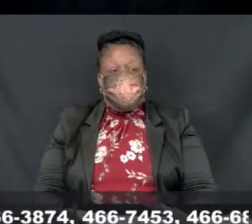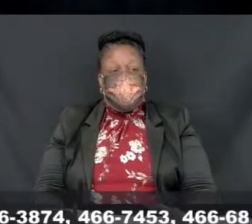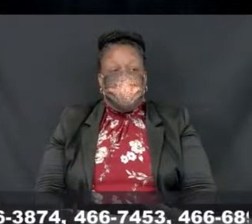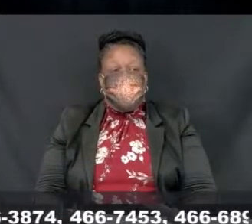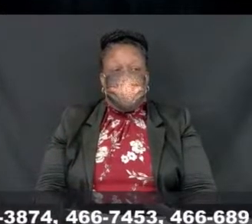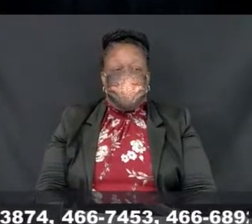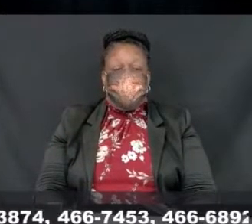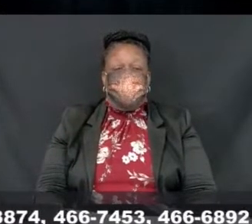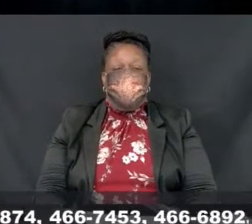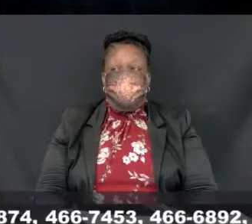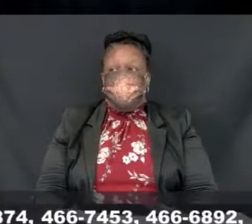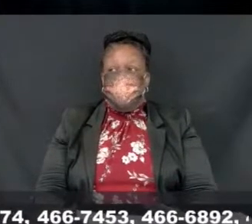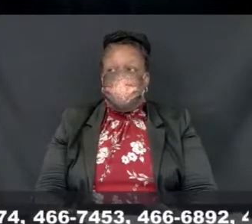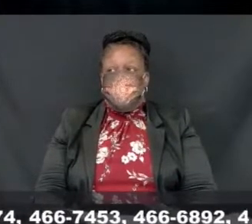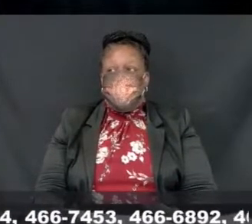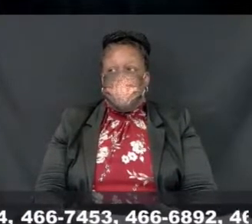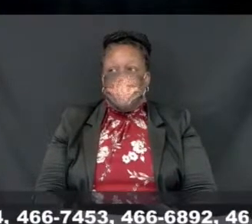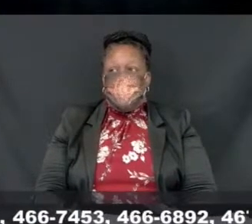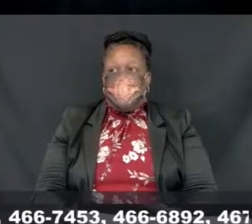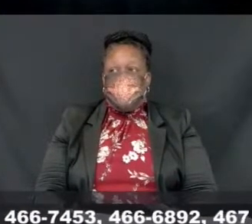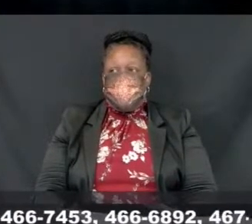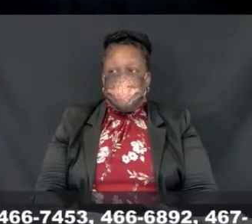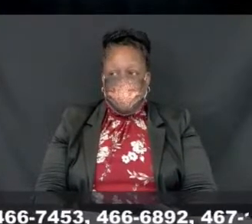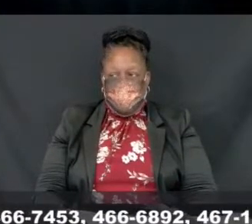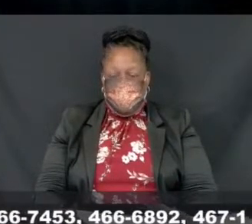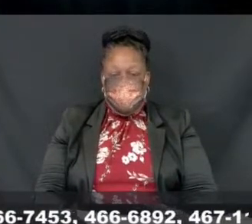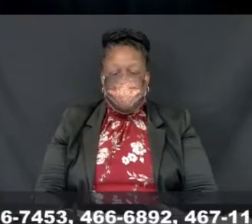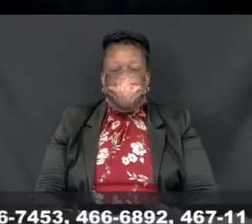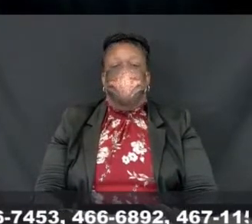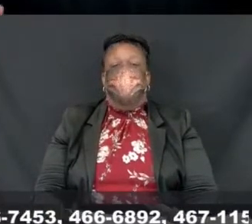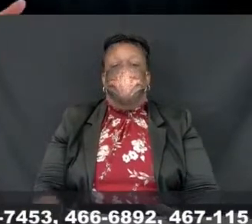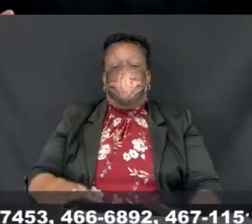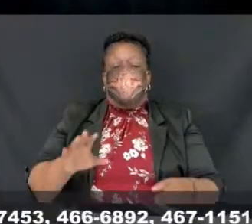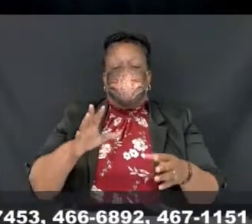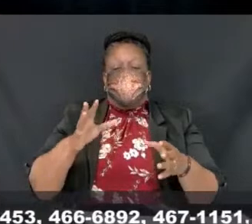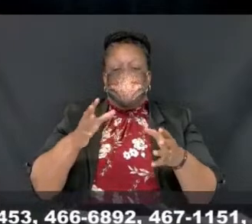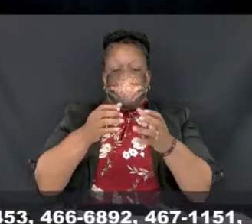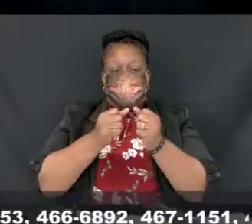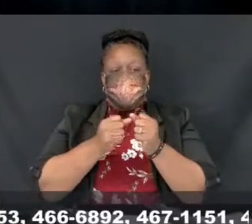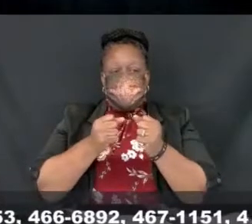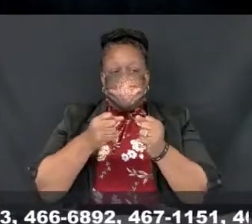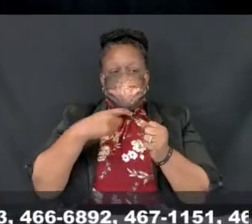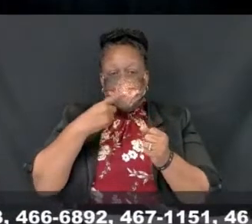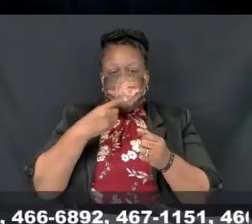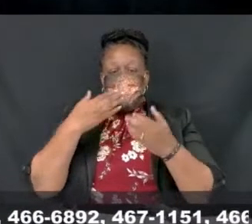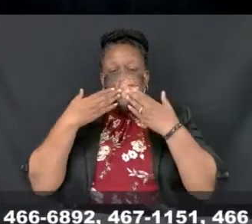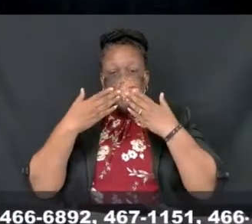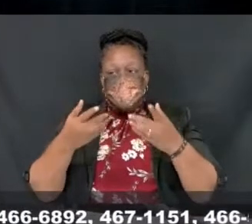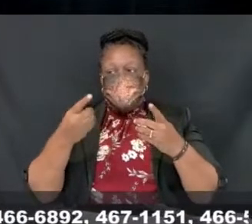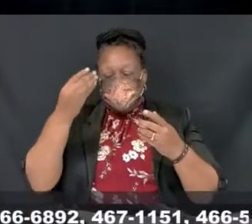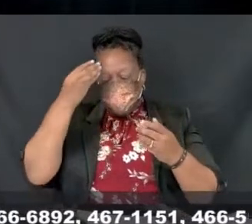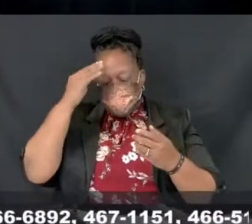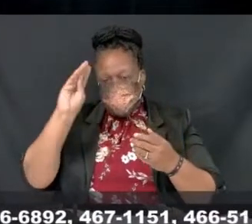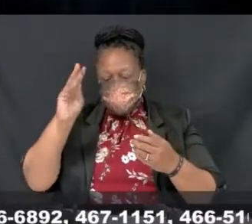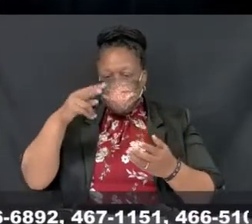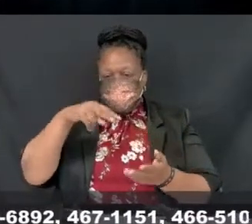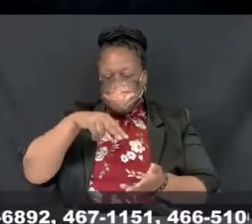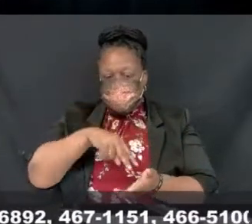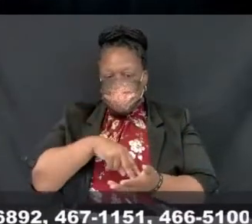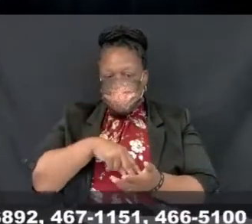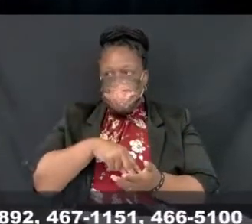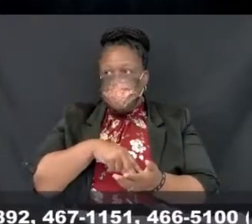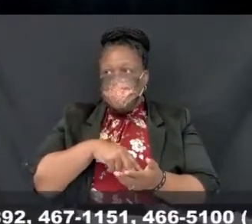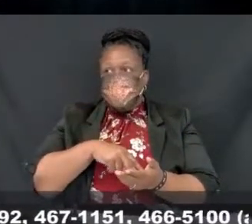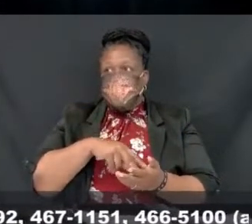Lesroy dismisses. I don't like how Lesroy dealt with my questions. Lesroy Williams is Lesroy Williams.